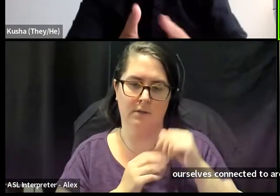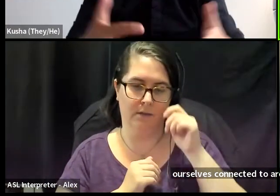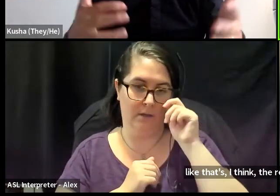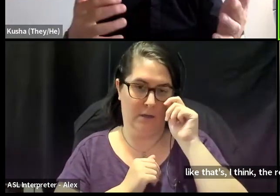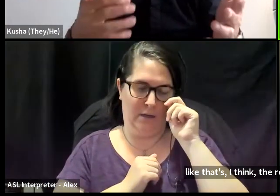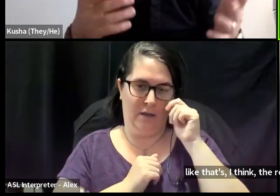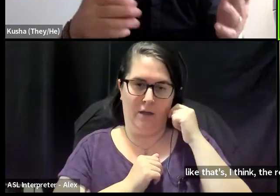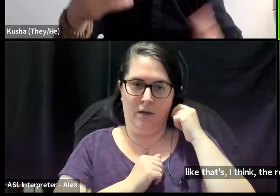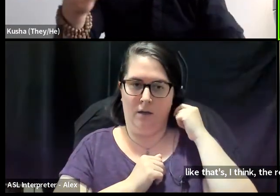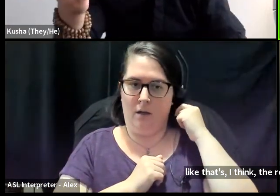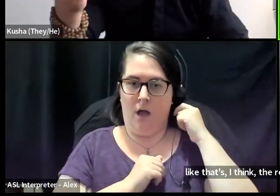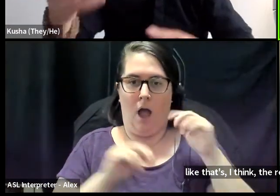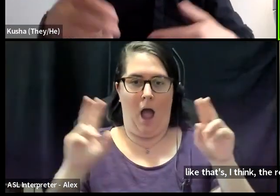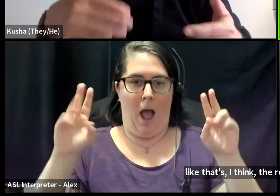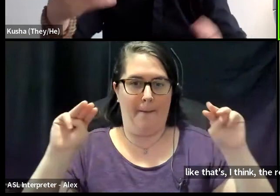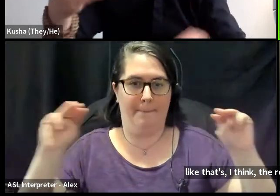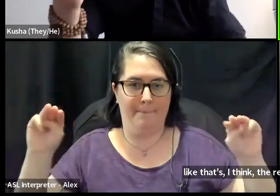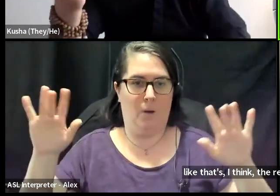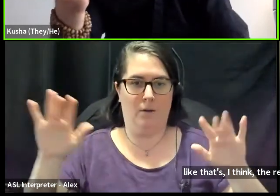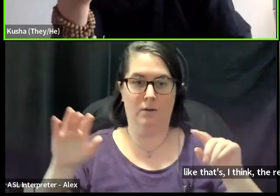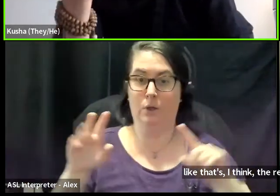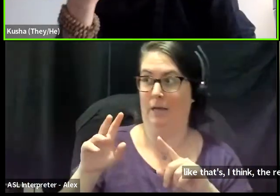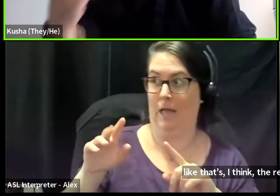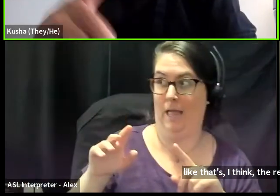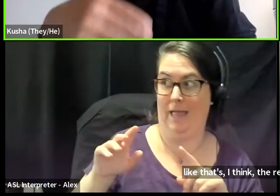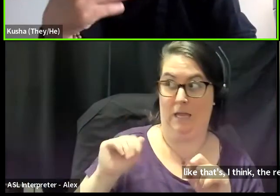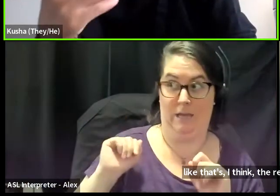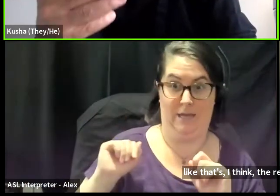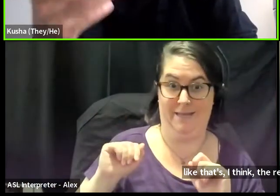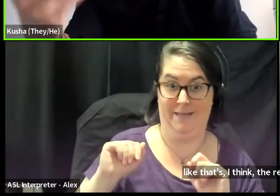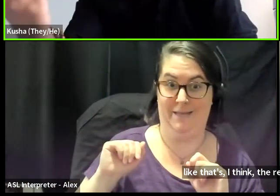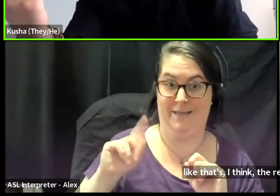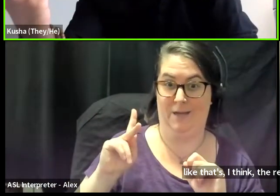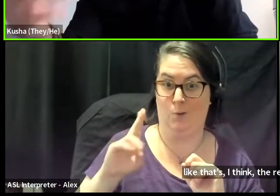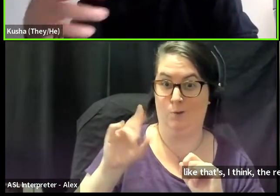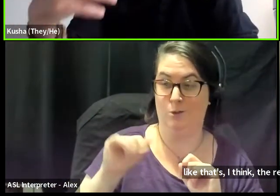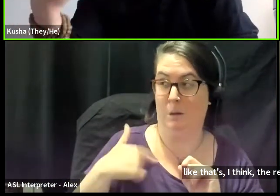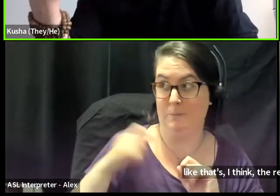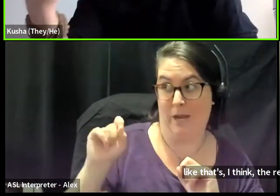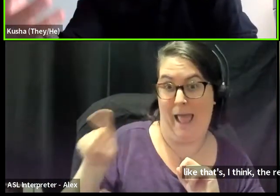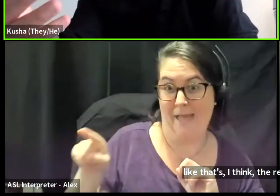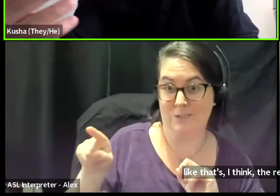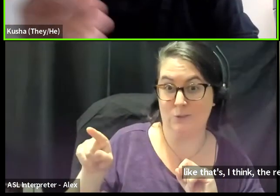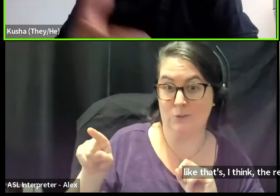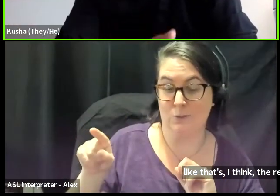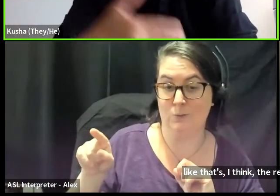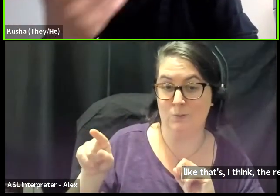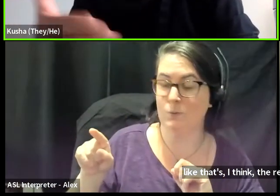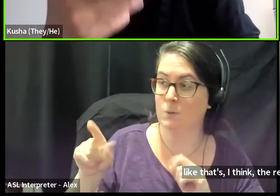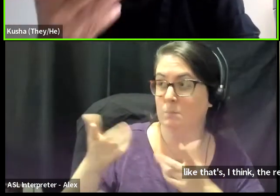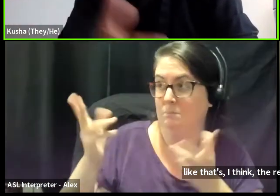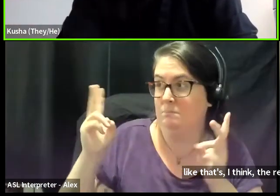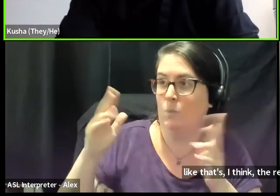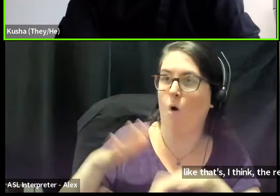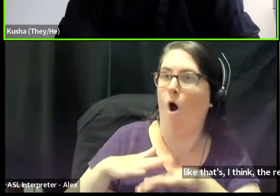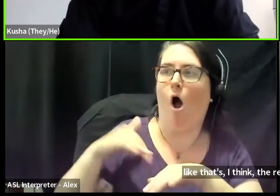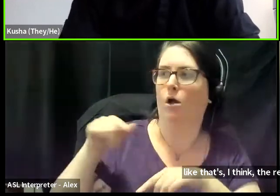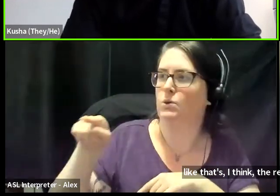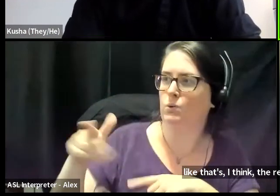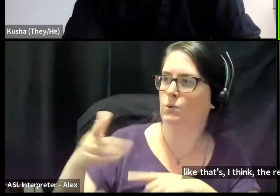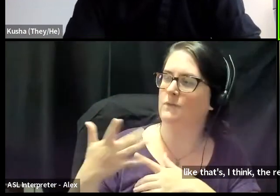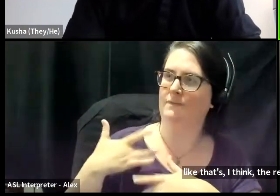Thank you. Sorry, Jade, I was gonna actually ask you that. I'm also wondering what called you to, yeah.